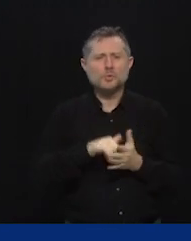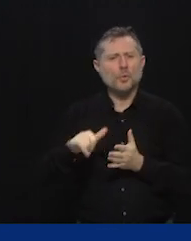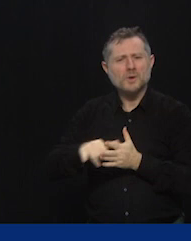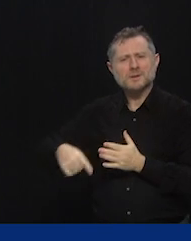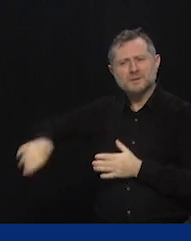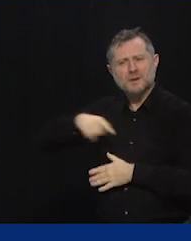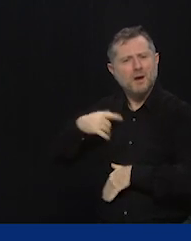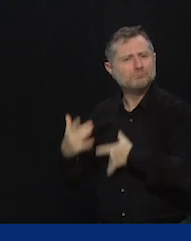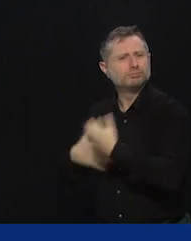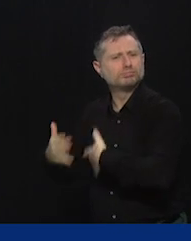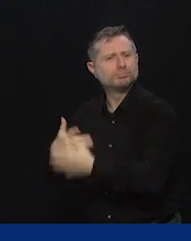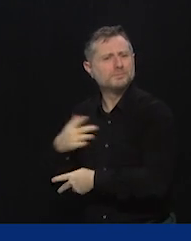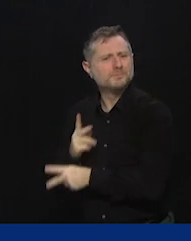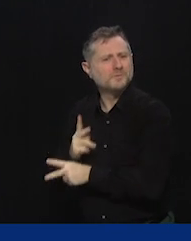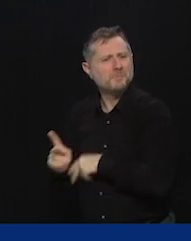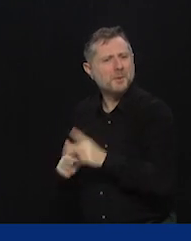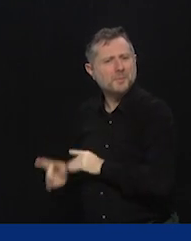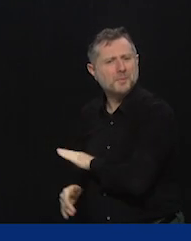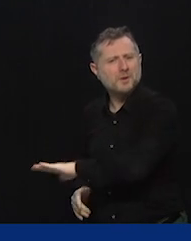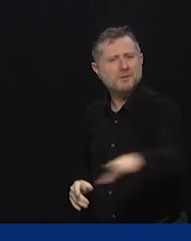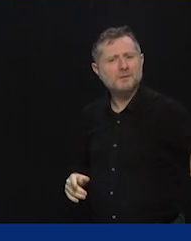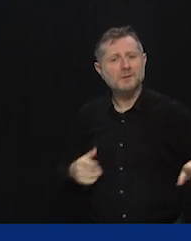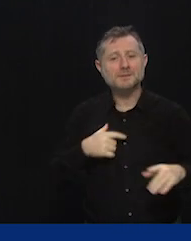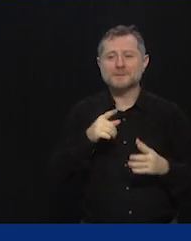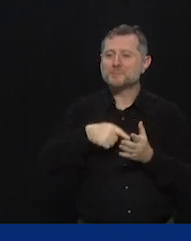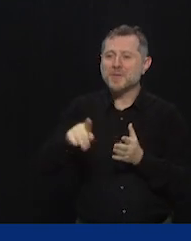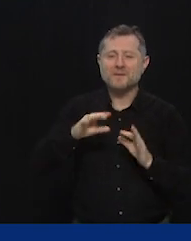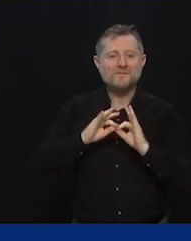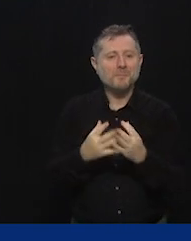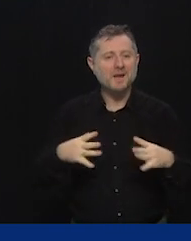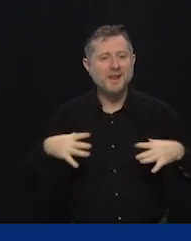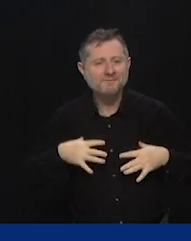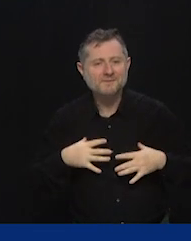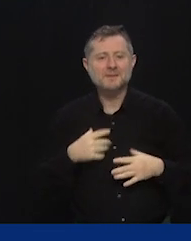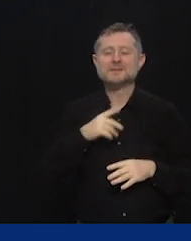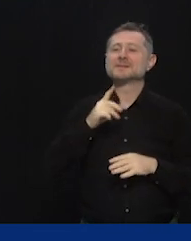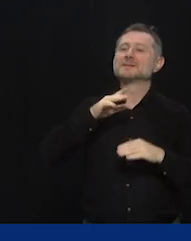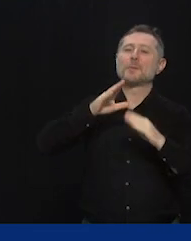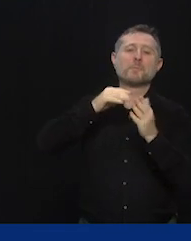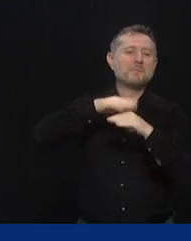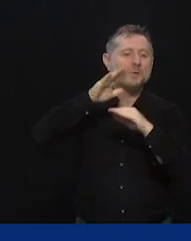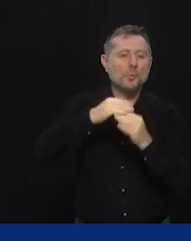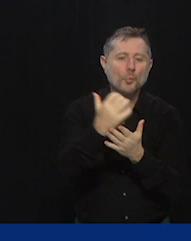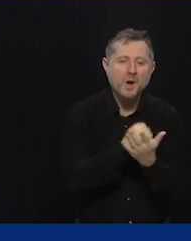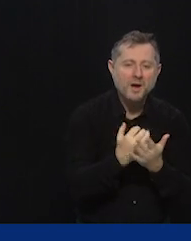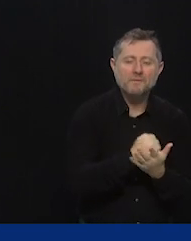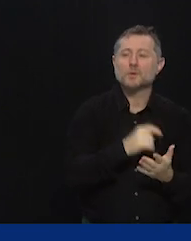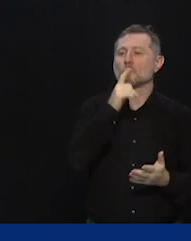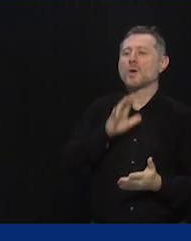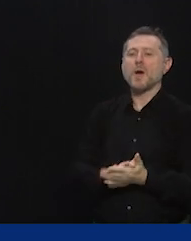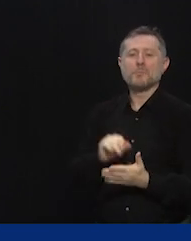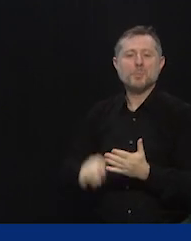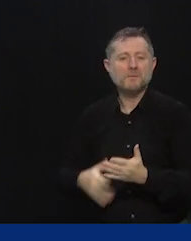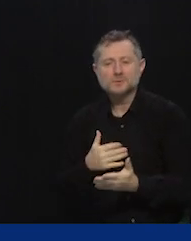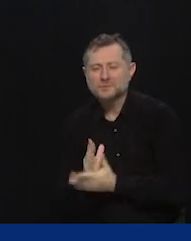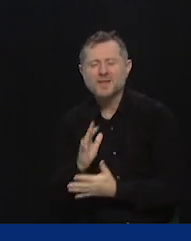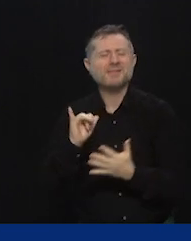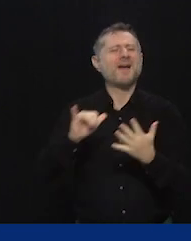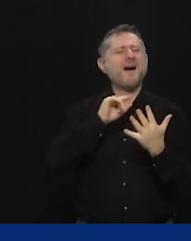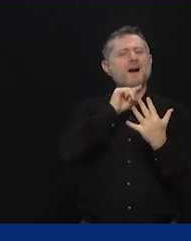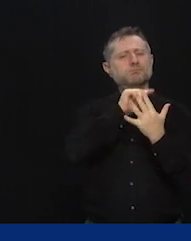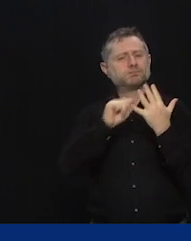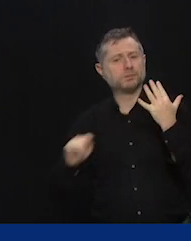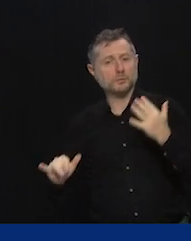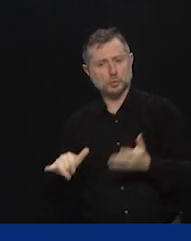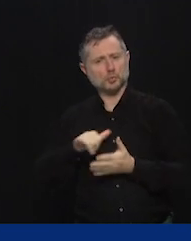family leave, minimum wage, or right to have an abortion, we want to make sure that while the New Yorkers benefit from these